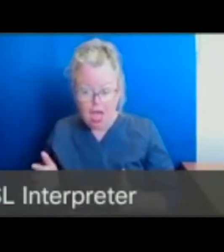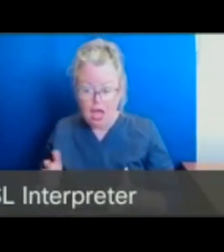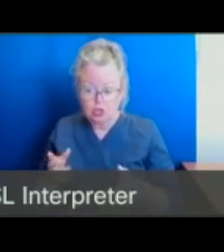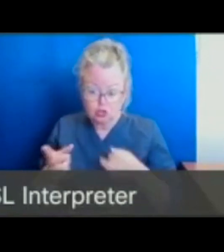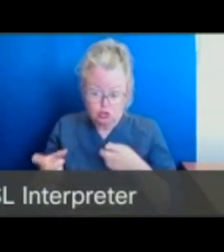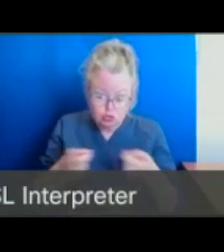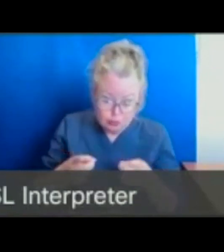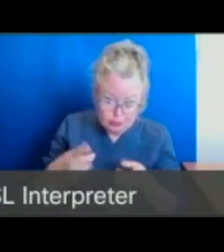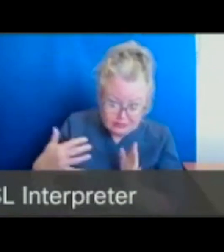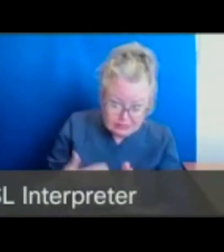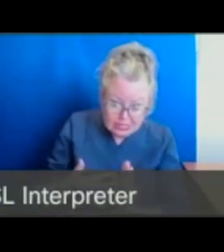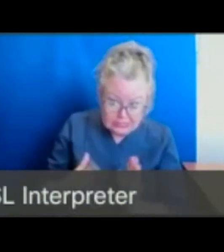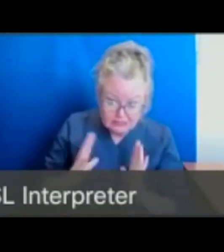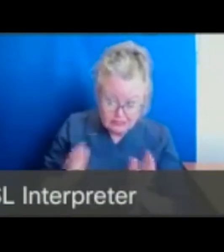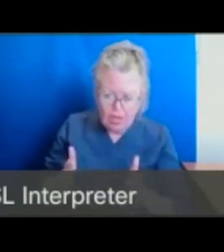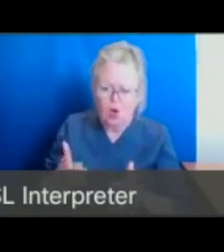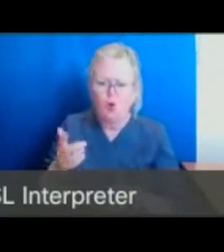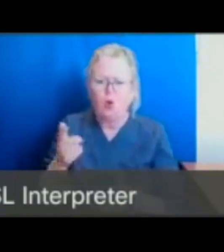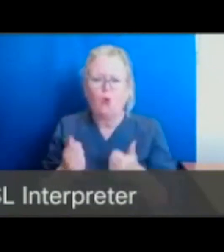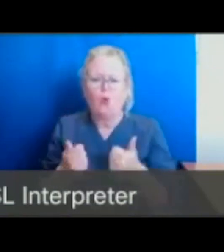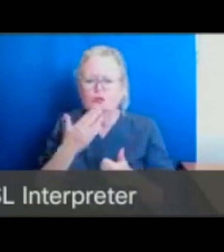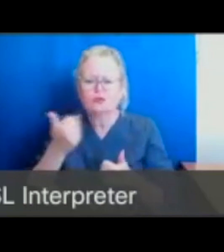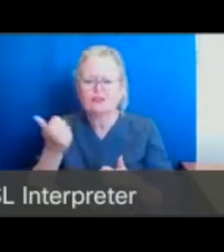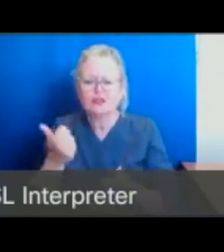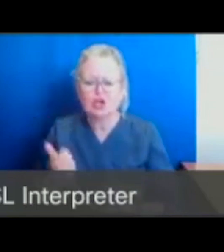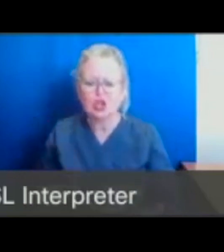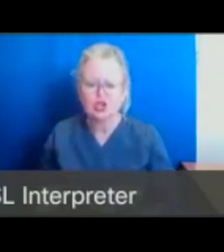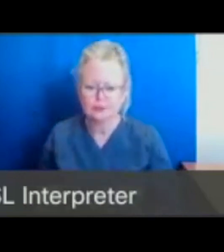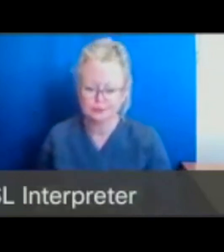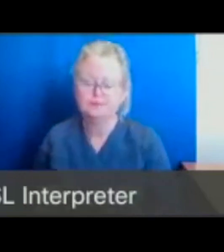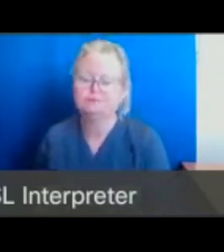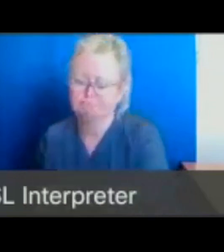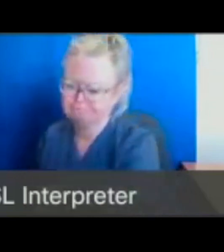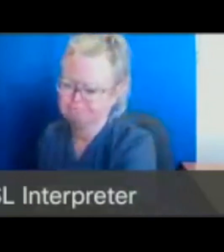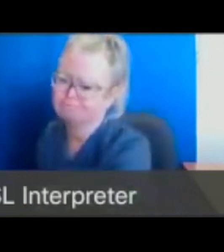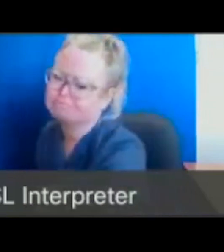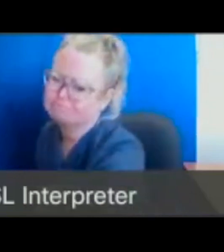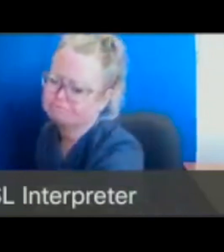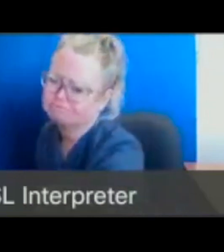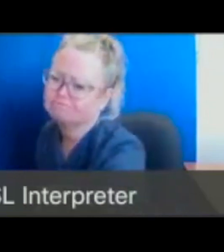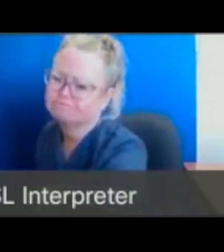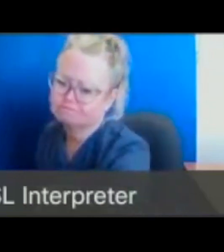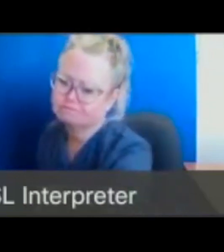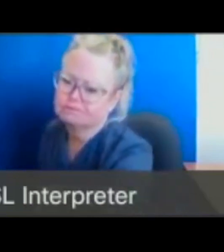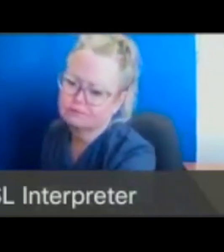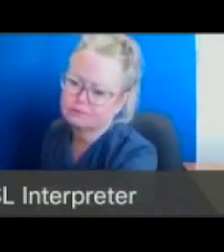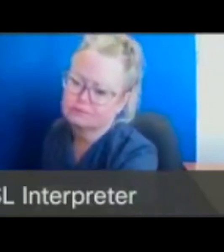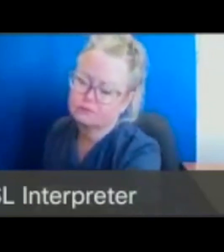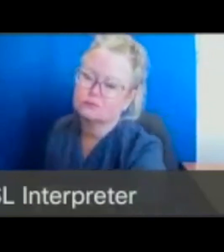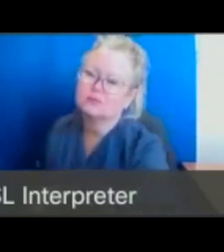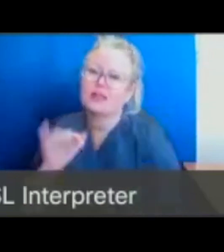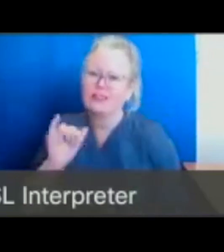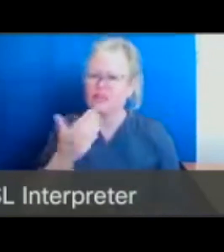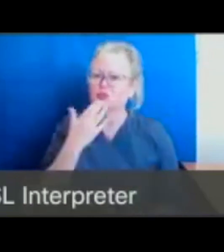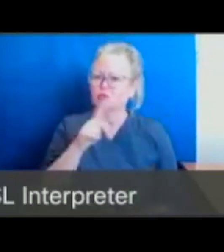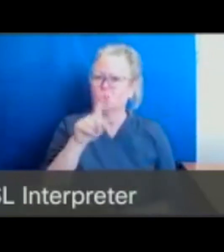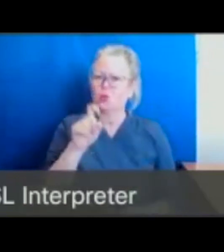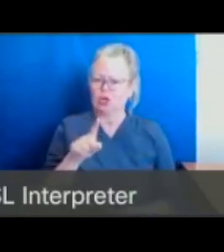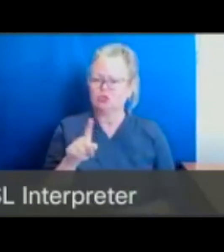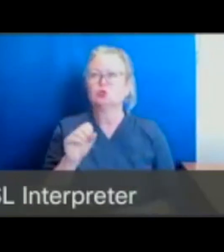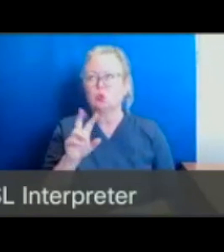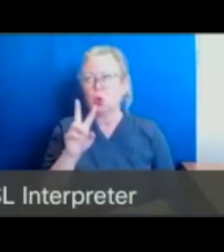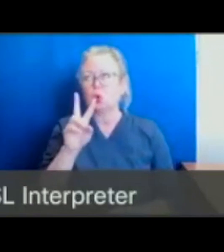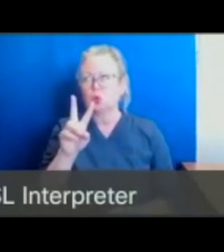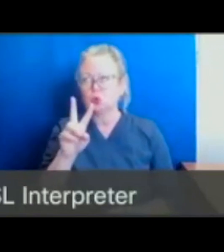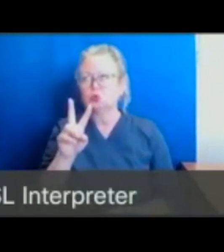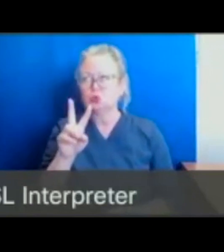studies? Okay, so that's a good question, and there are two parts to it. And